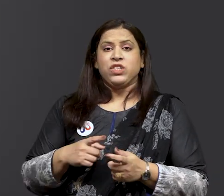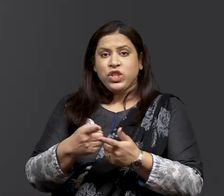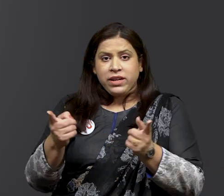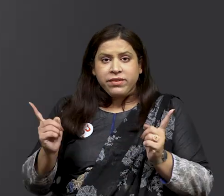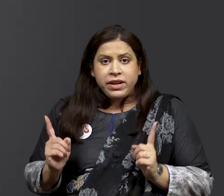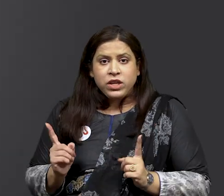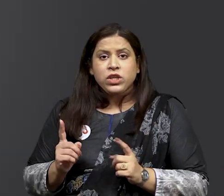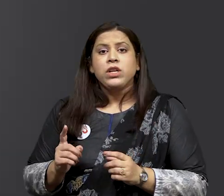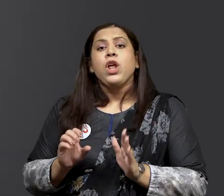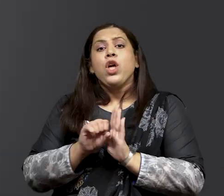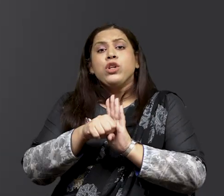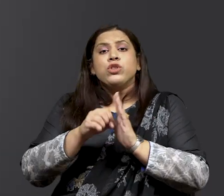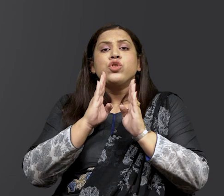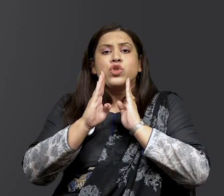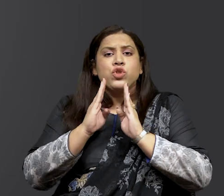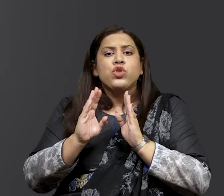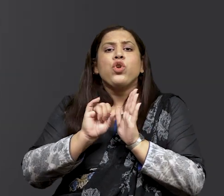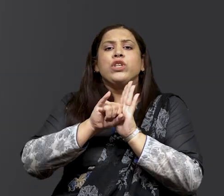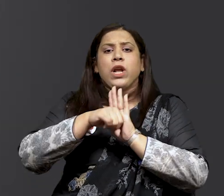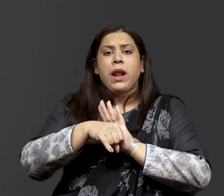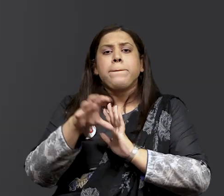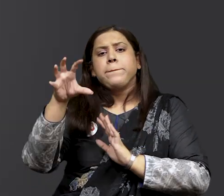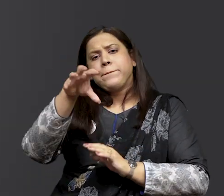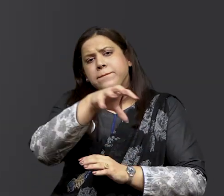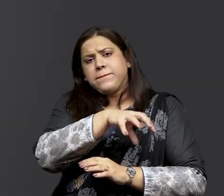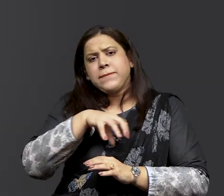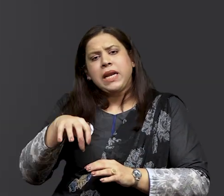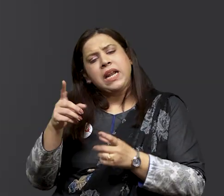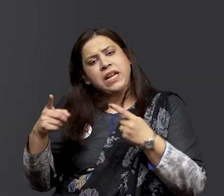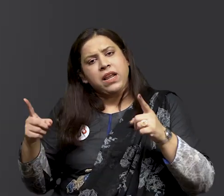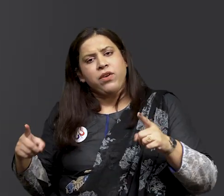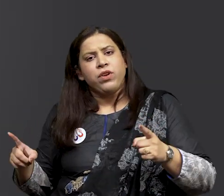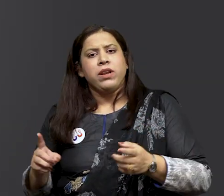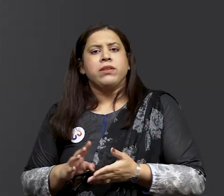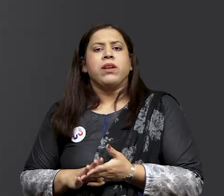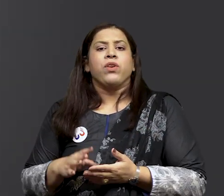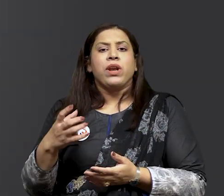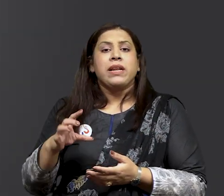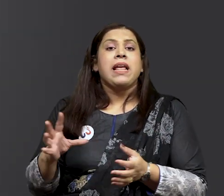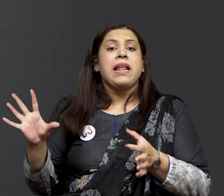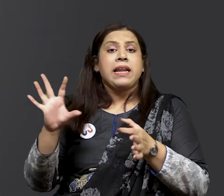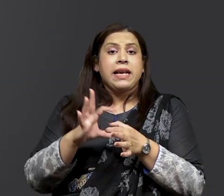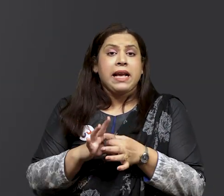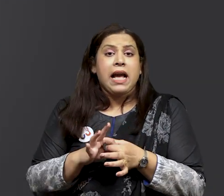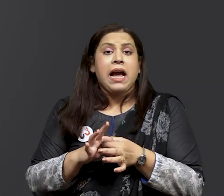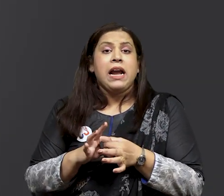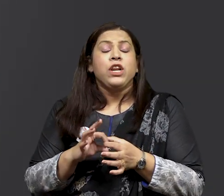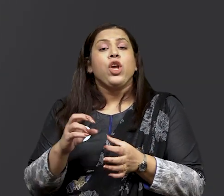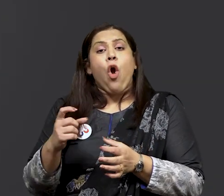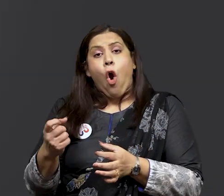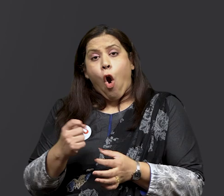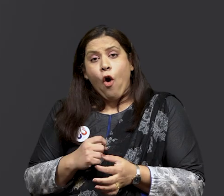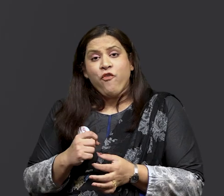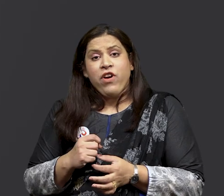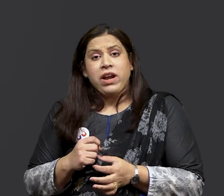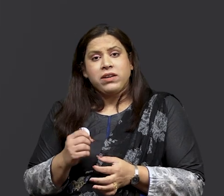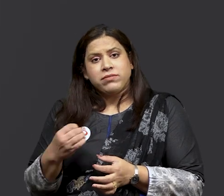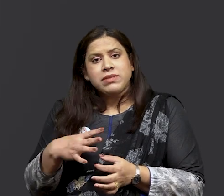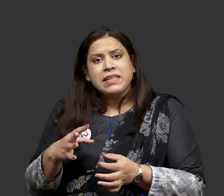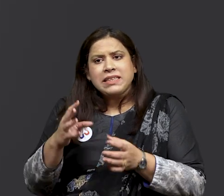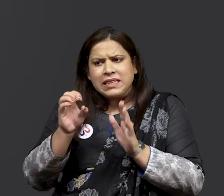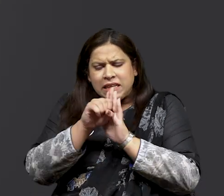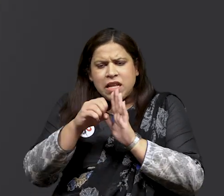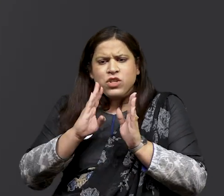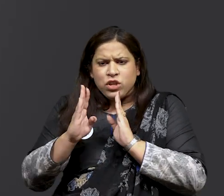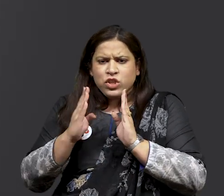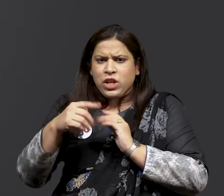also make their own social, or to use social media as an effective platform to be able to raise awareness regarding causes that are often either